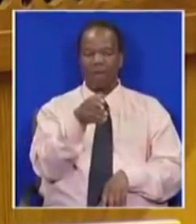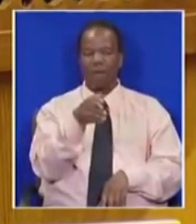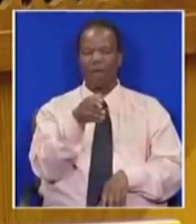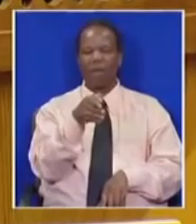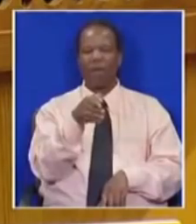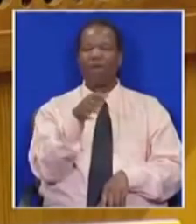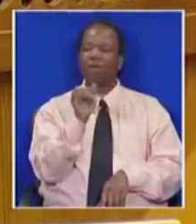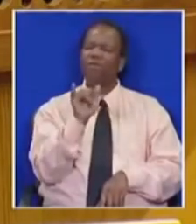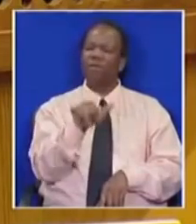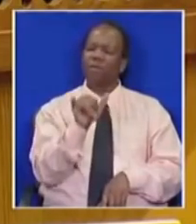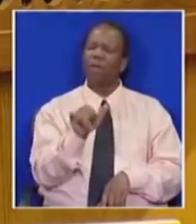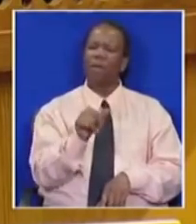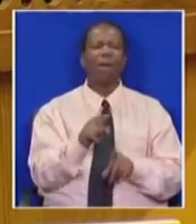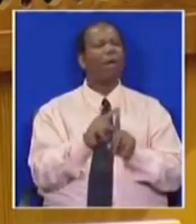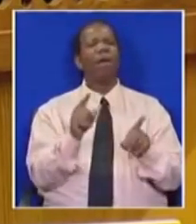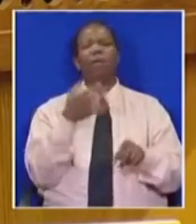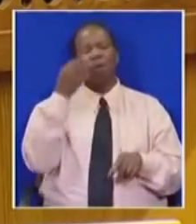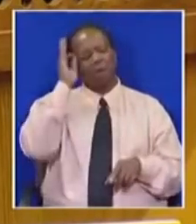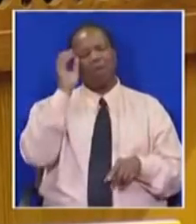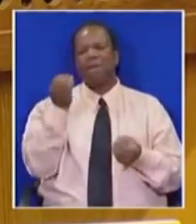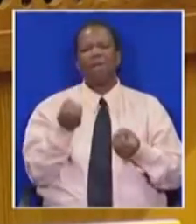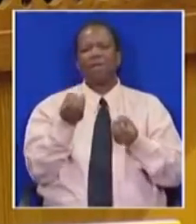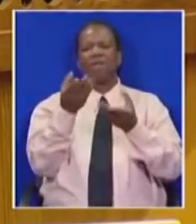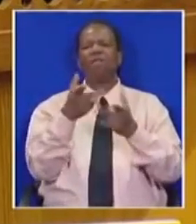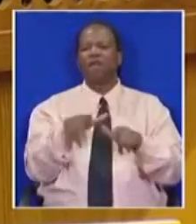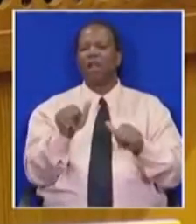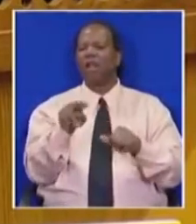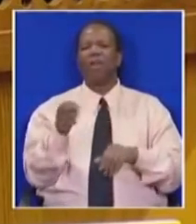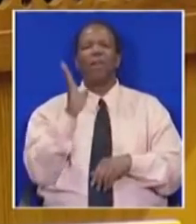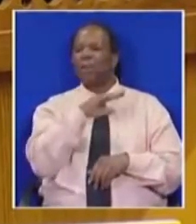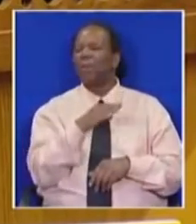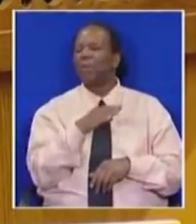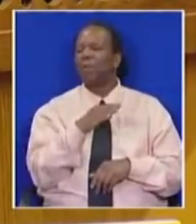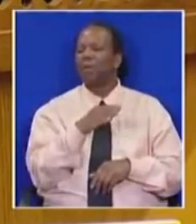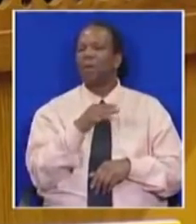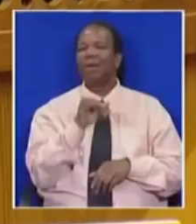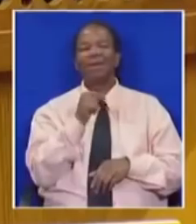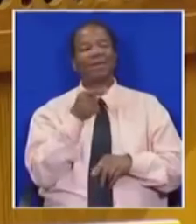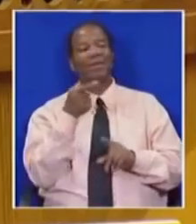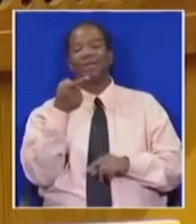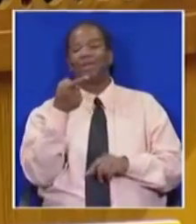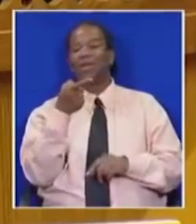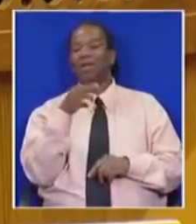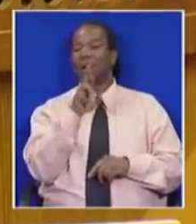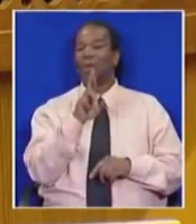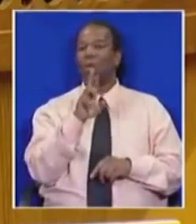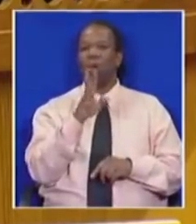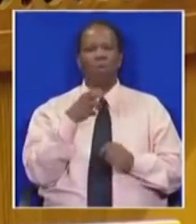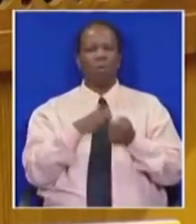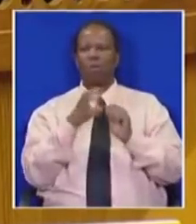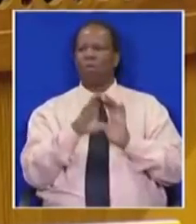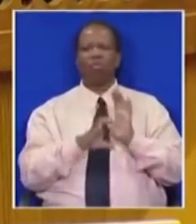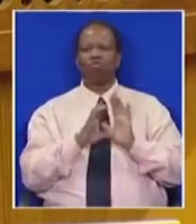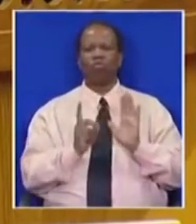mo fa lefatshe la gagwe. Bothata ba gagwe ga se constitution, bothata ba gagwe ke